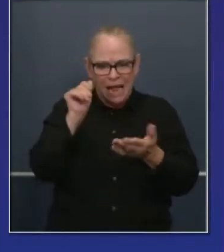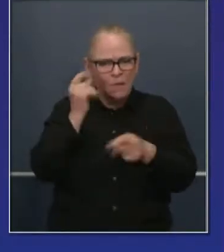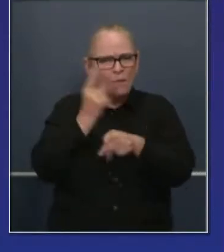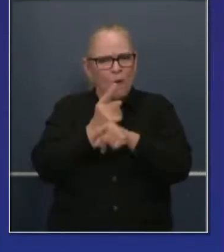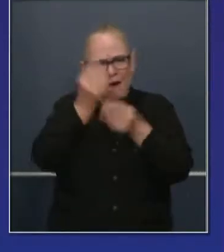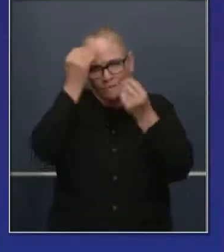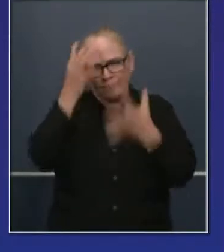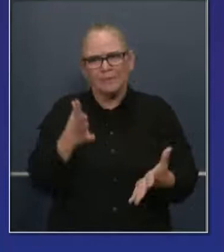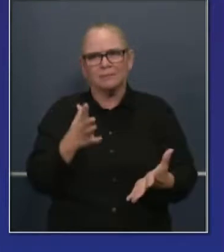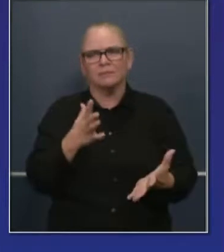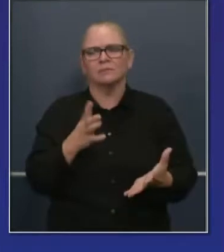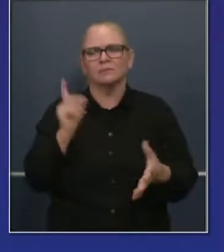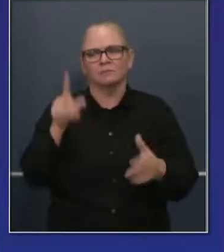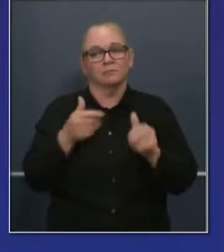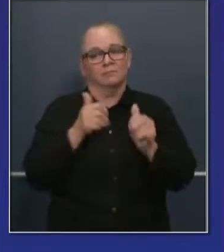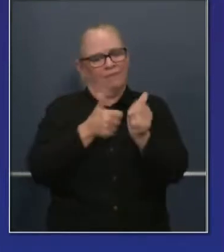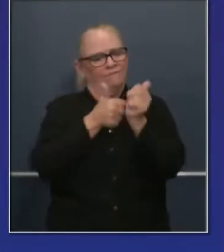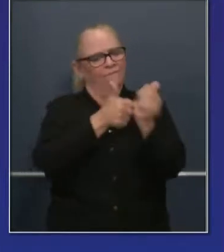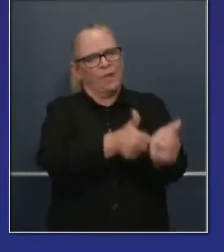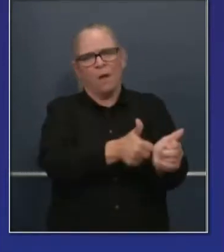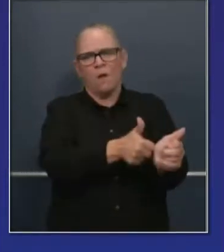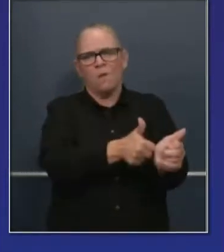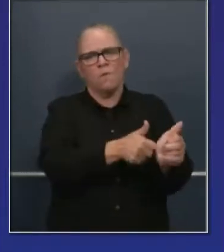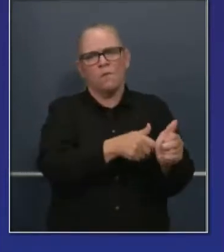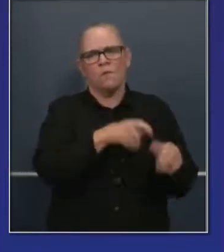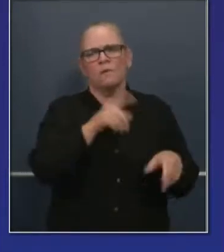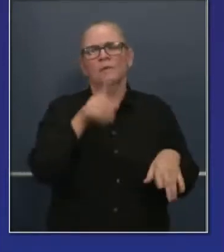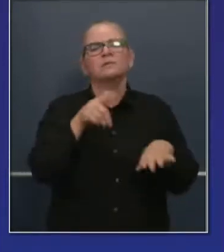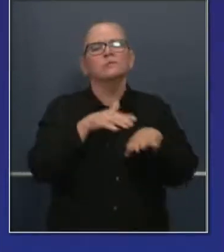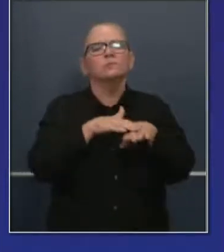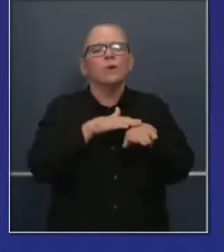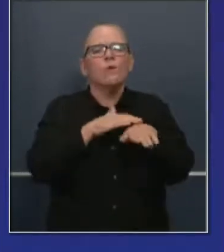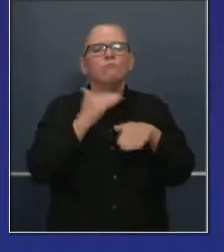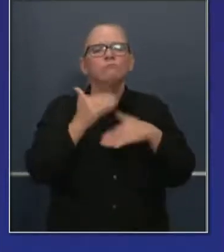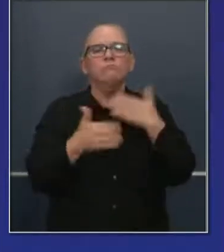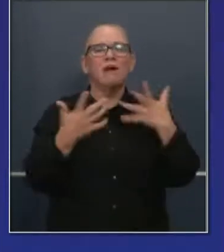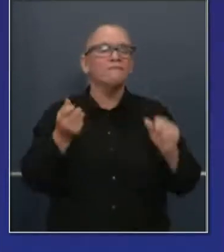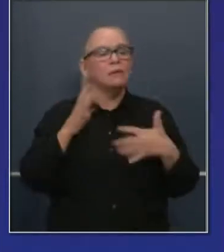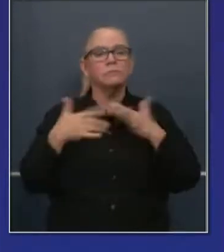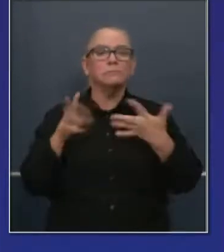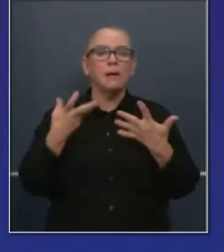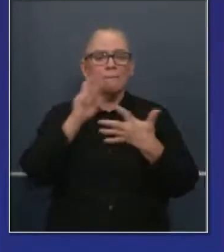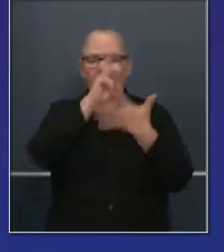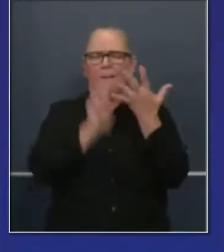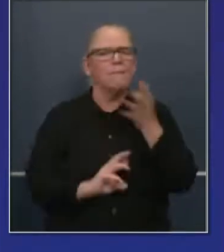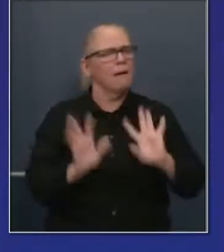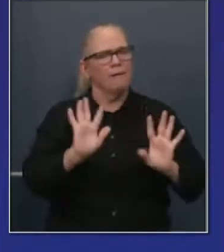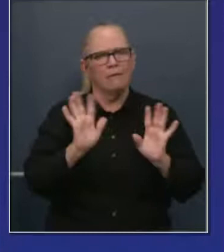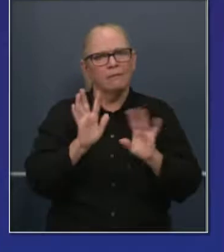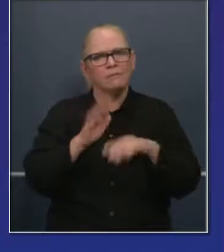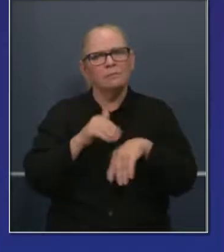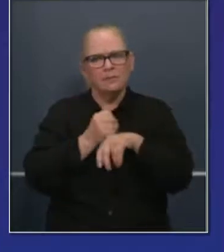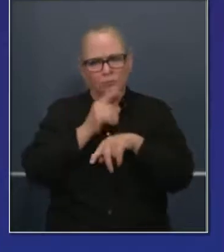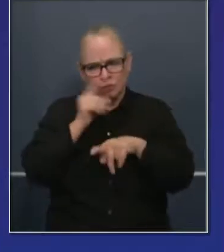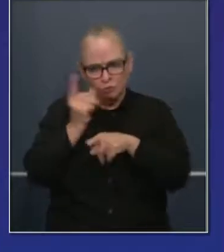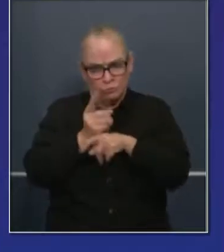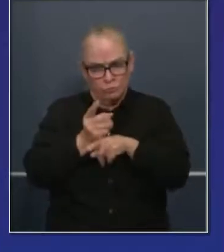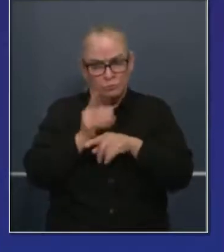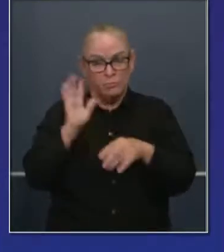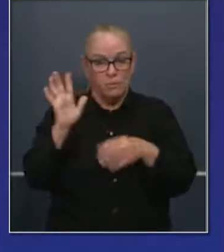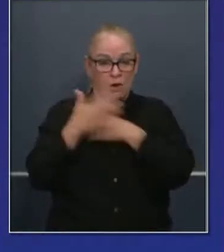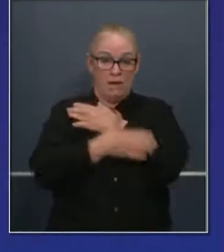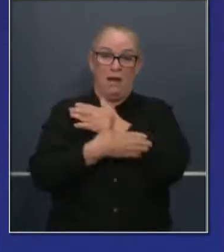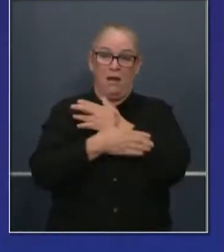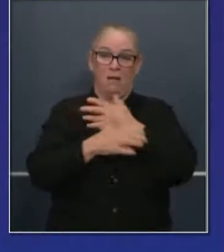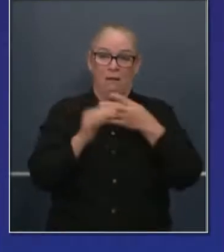the slow, stringent plan, counties staying in a tier for at least 3 weeks, consistent data of the lower tier for at